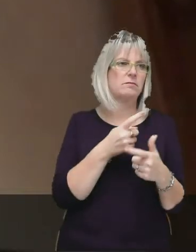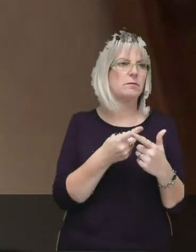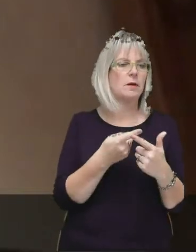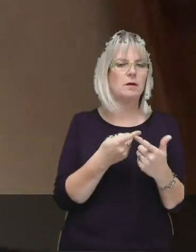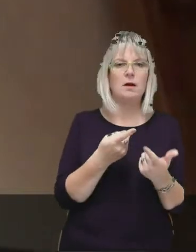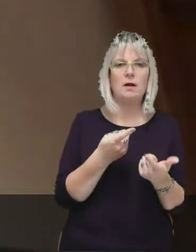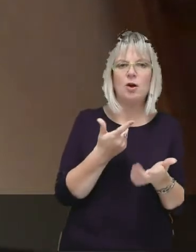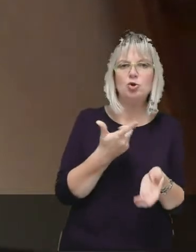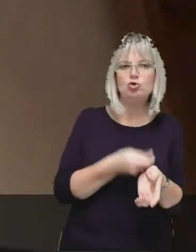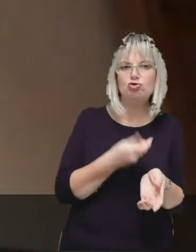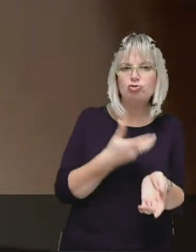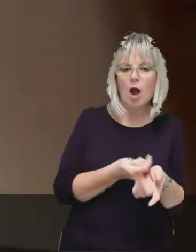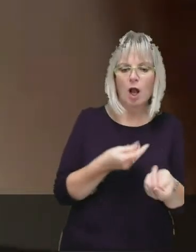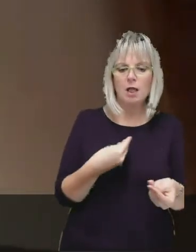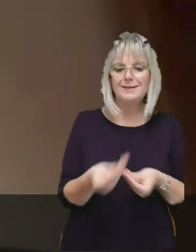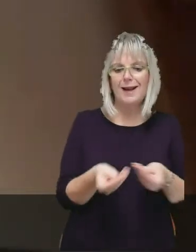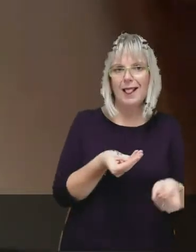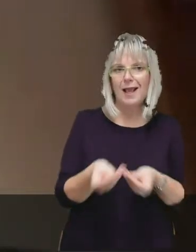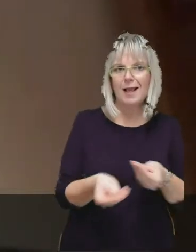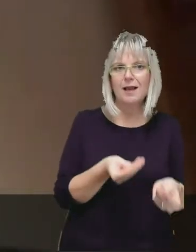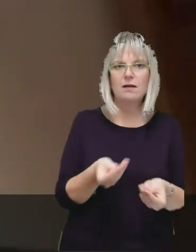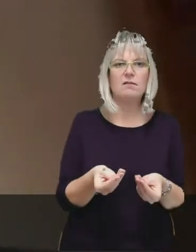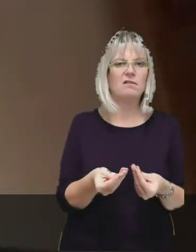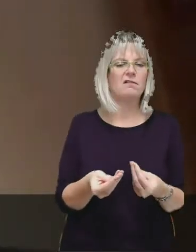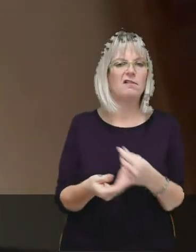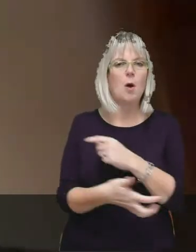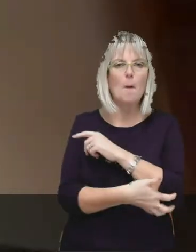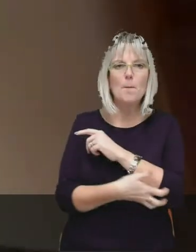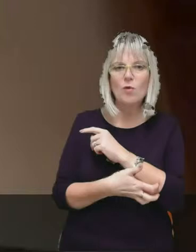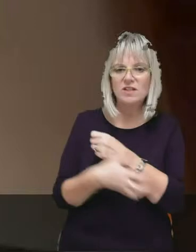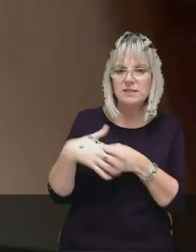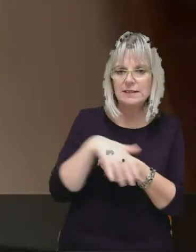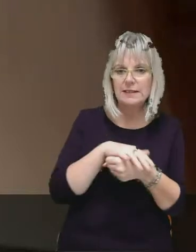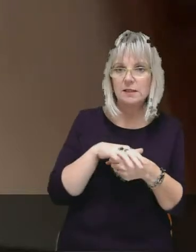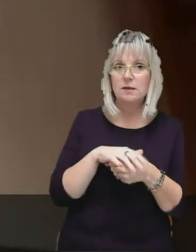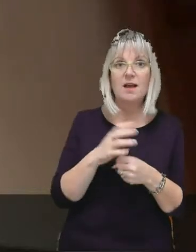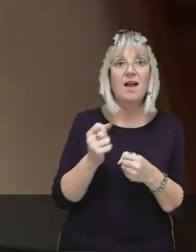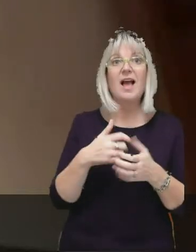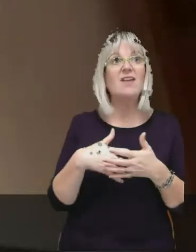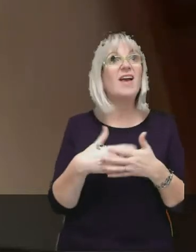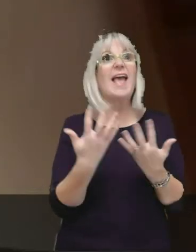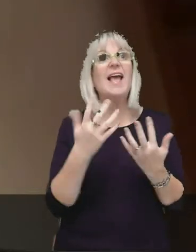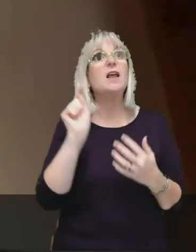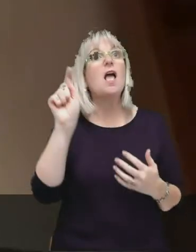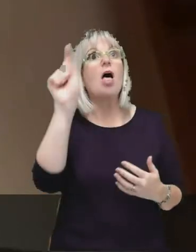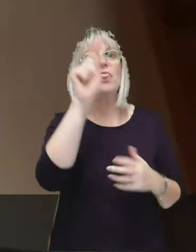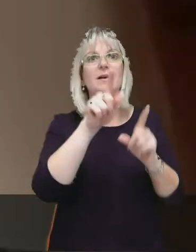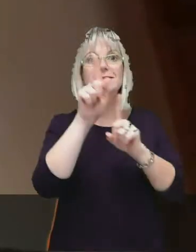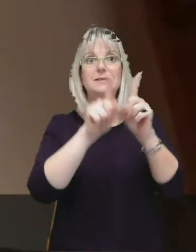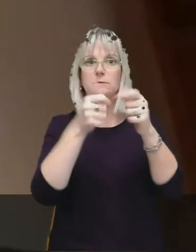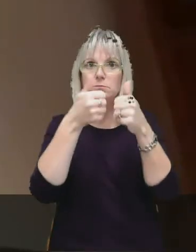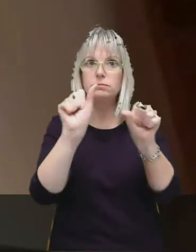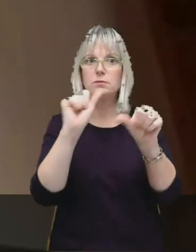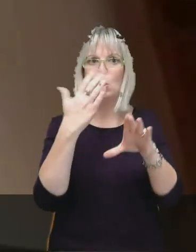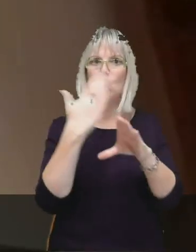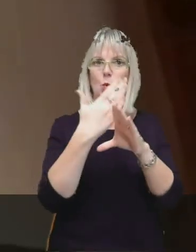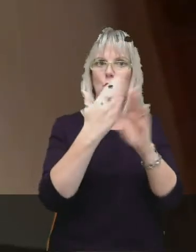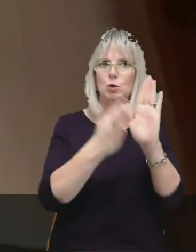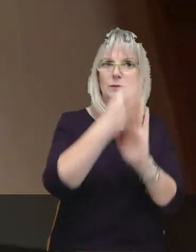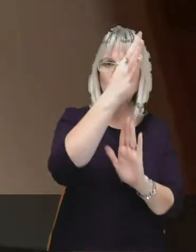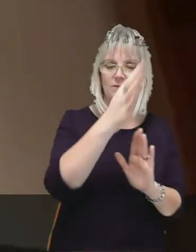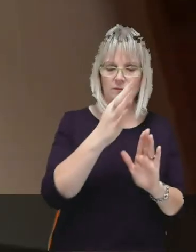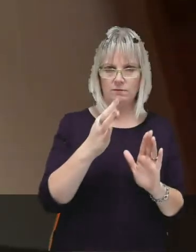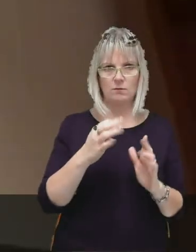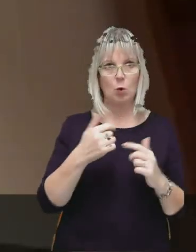or tried and tested schemes that have worked in other cities that we could look at to significantly reduce